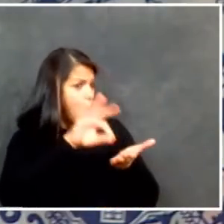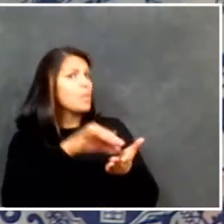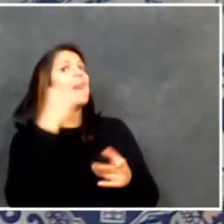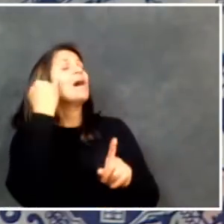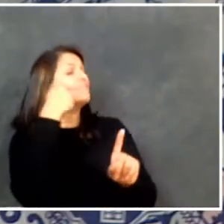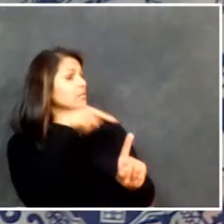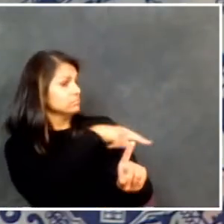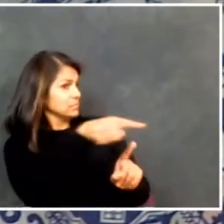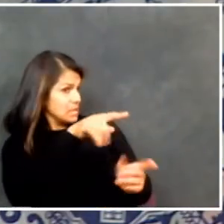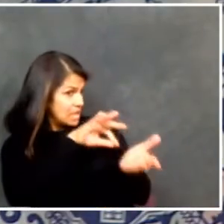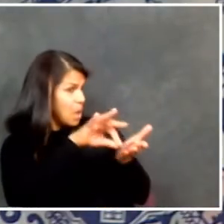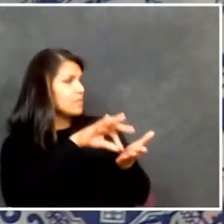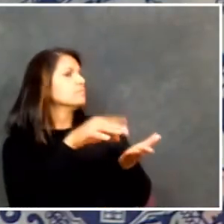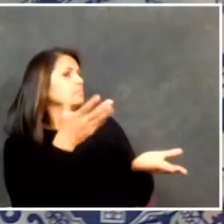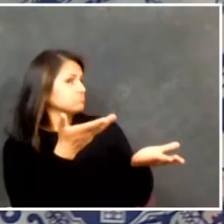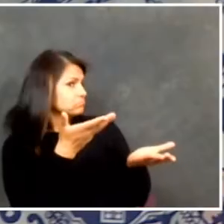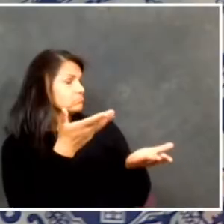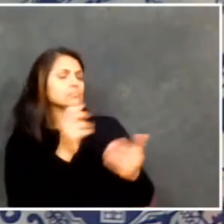and Dimitri to add.